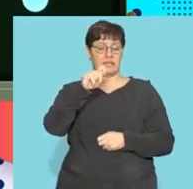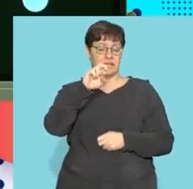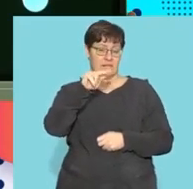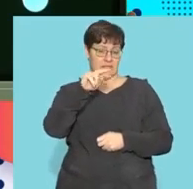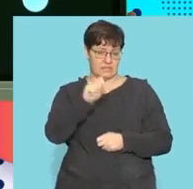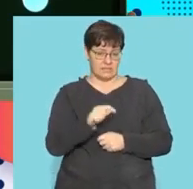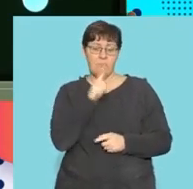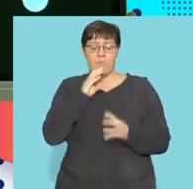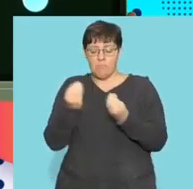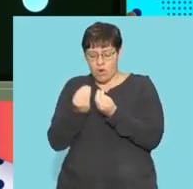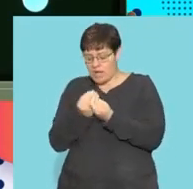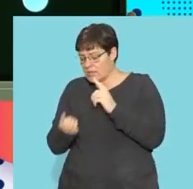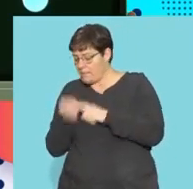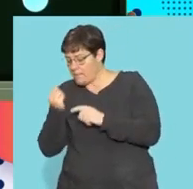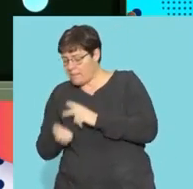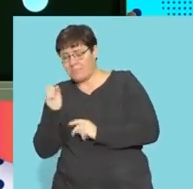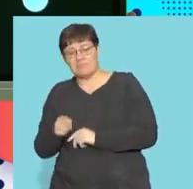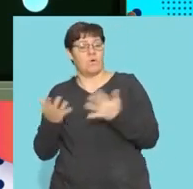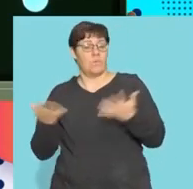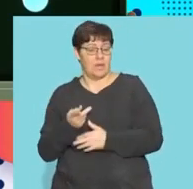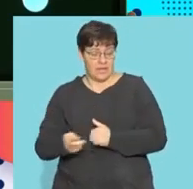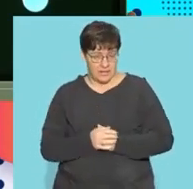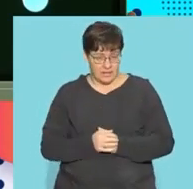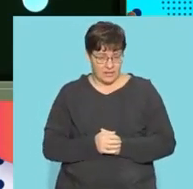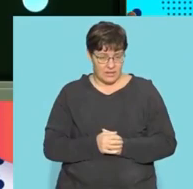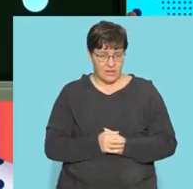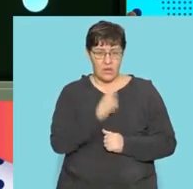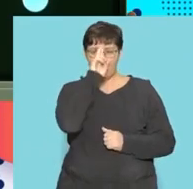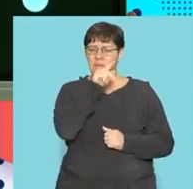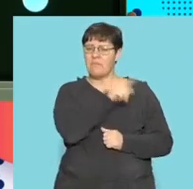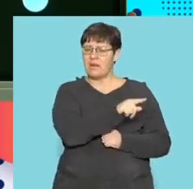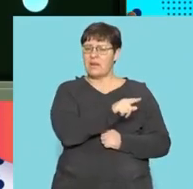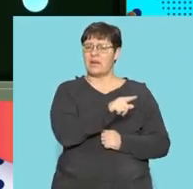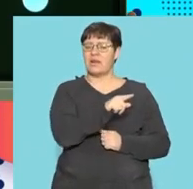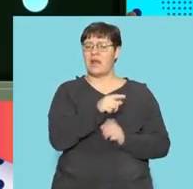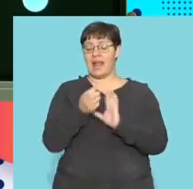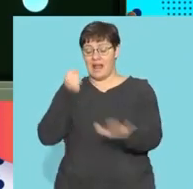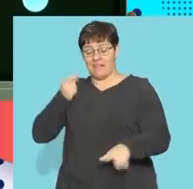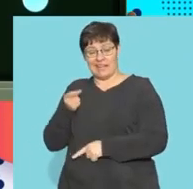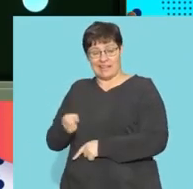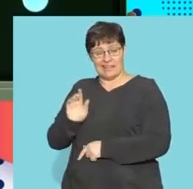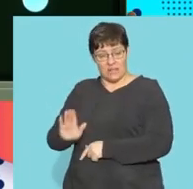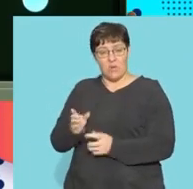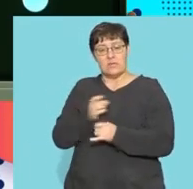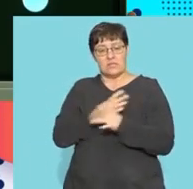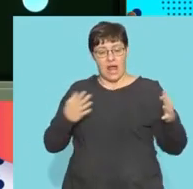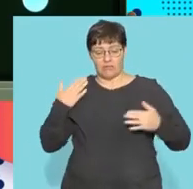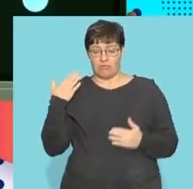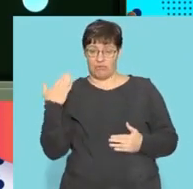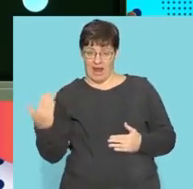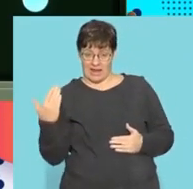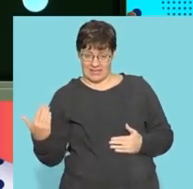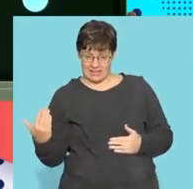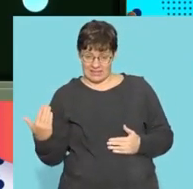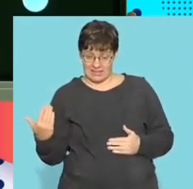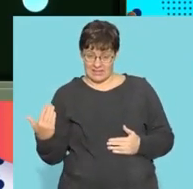the reactants. We're going to have to look for the products. If you remember when we did the galvanic cell, we started